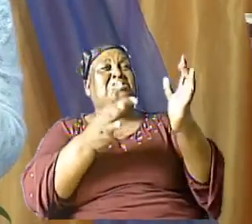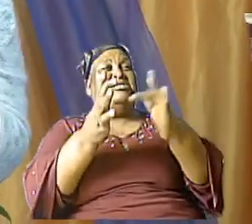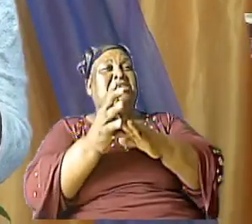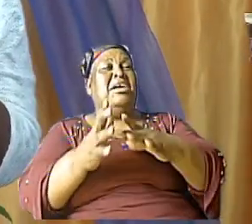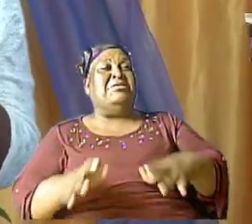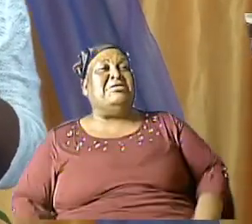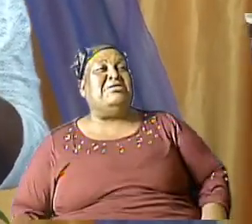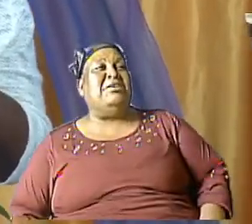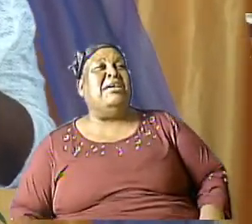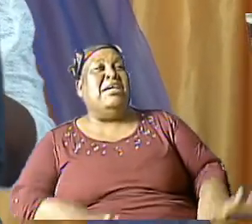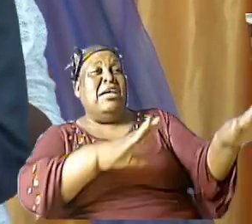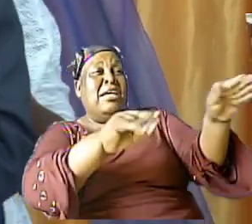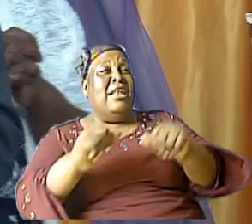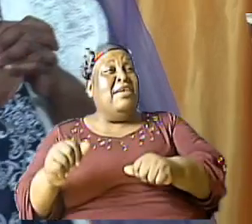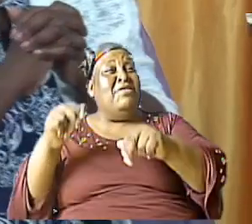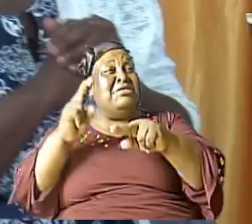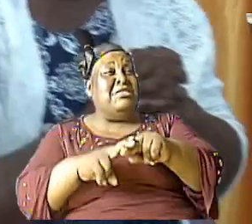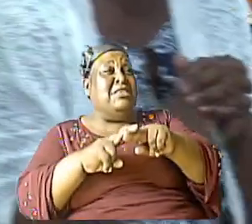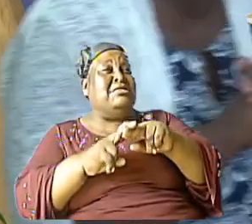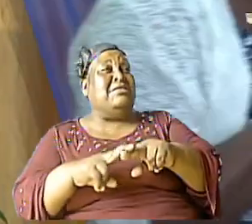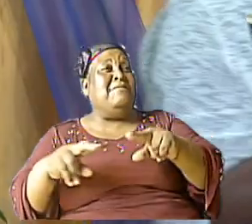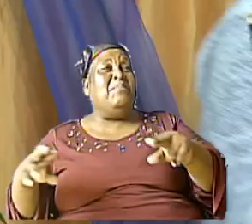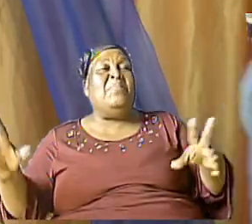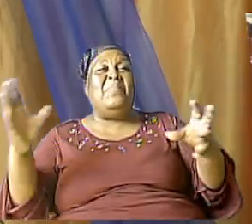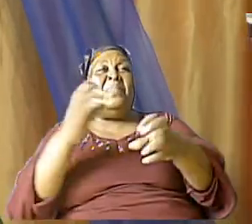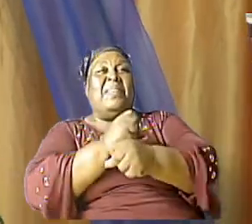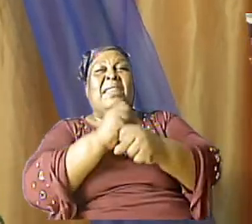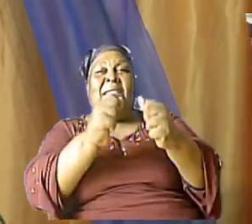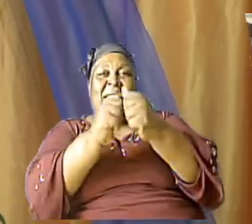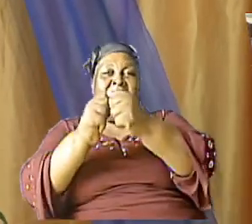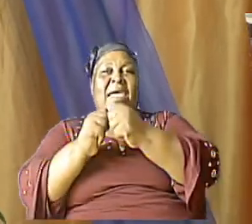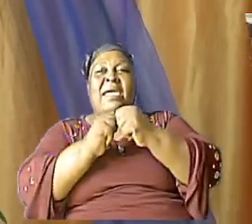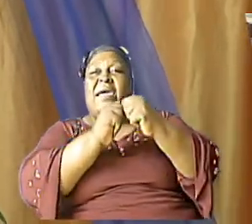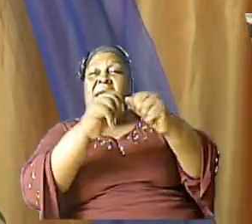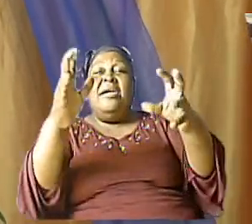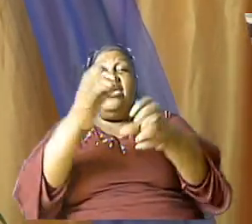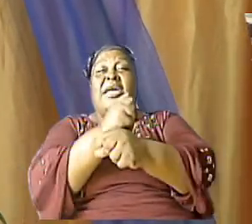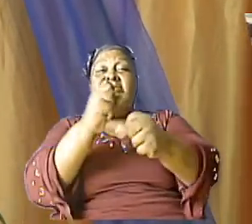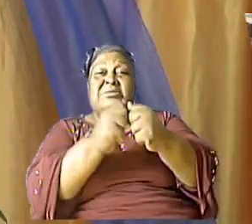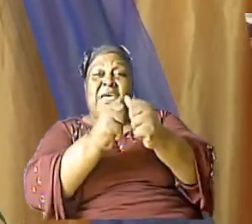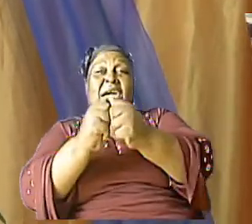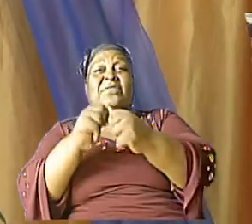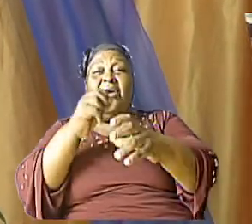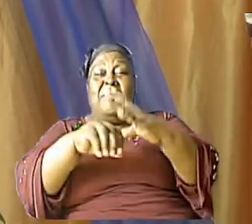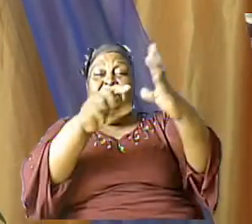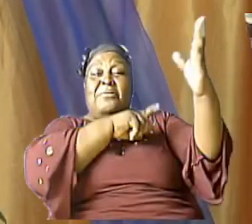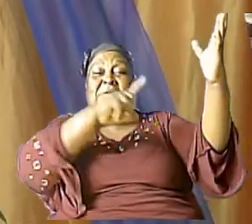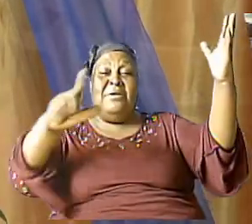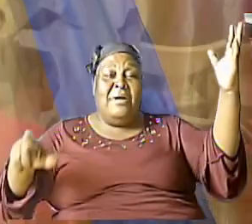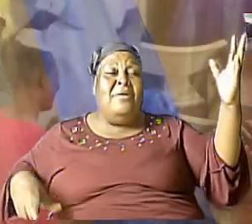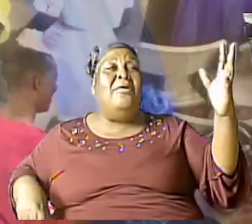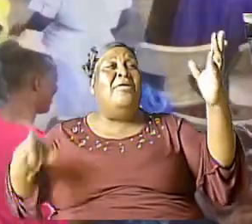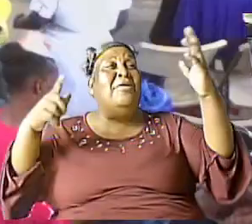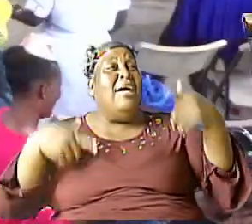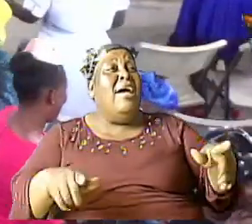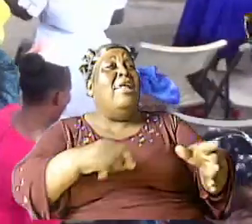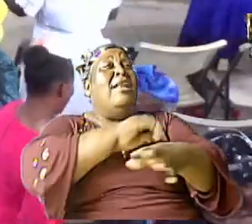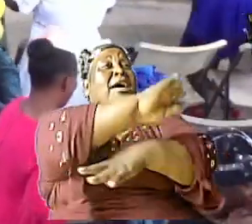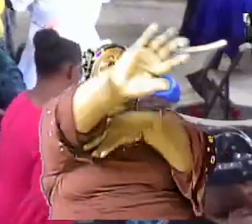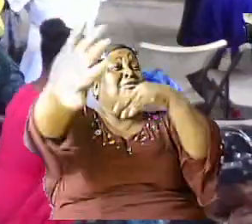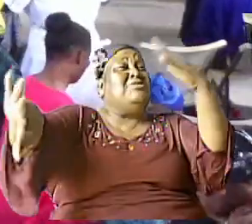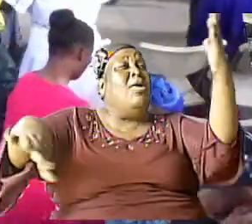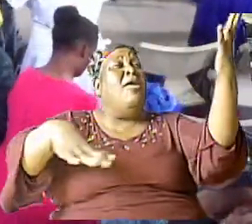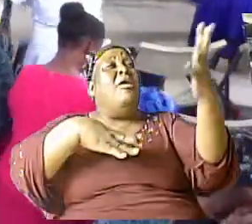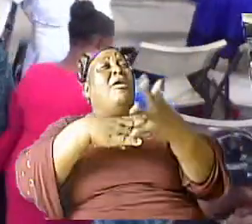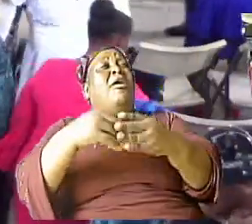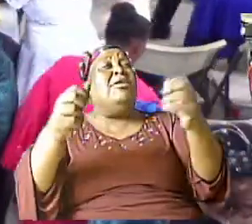glorify. Leave your seat. Get together, get together, get together in the Lord.